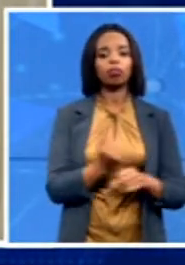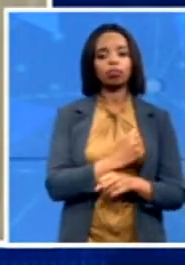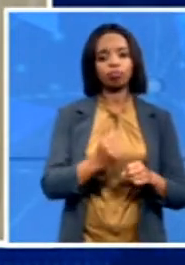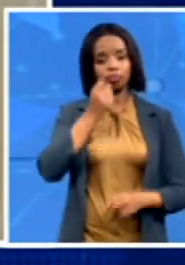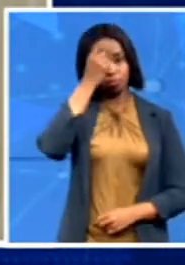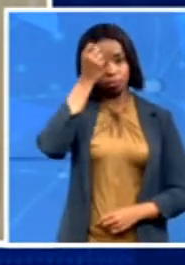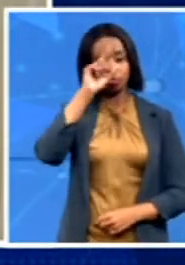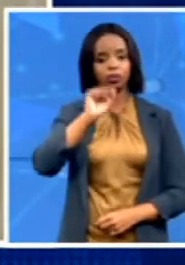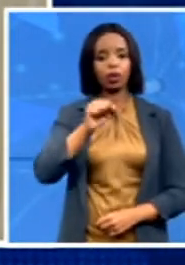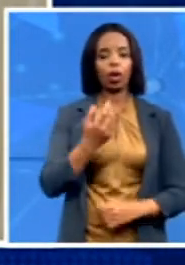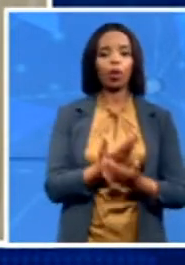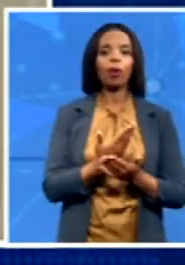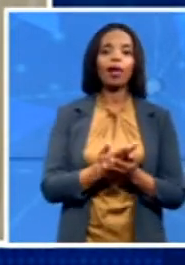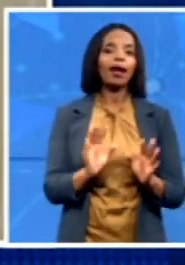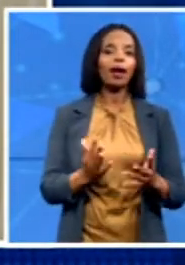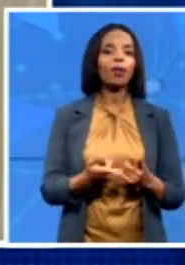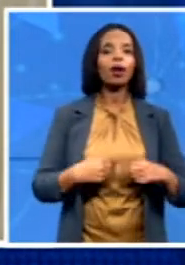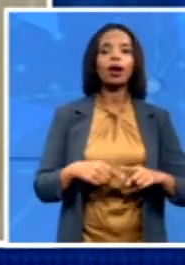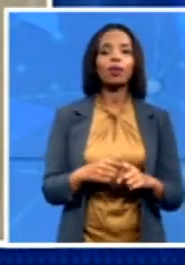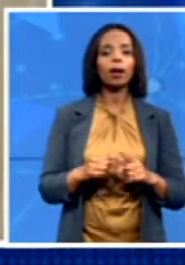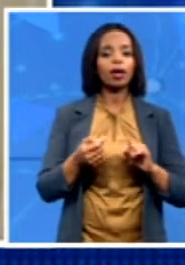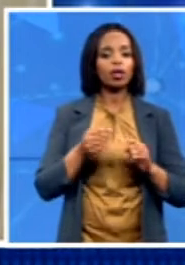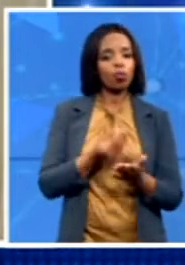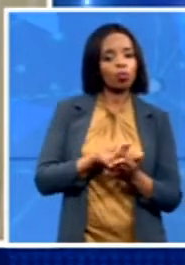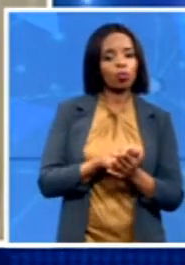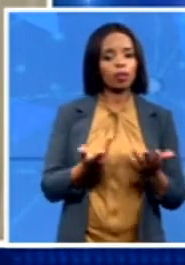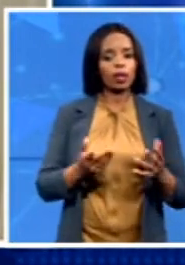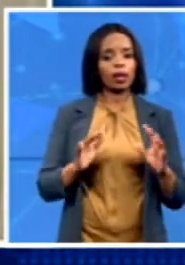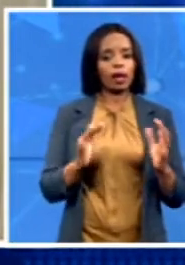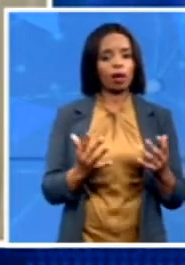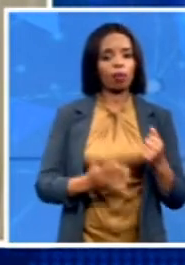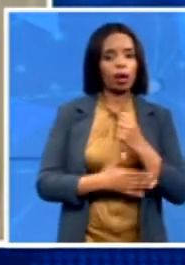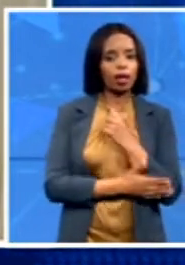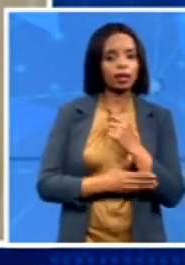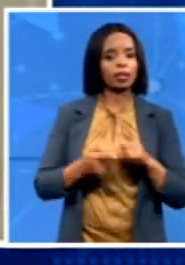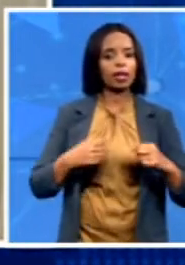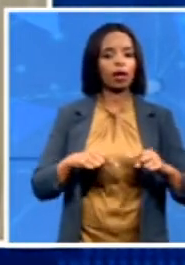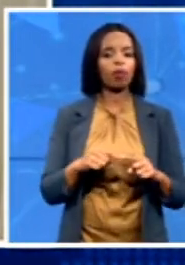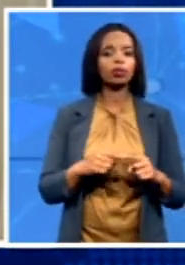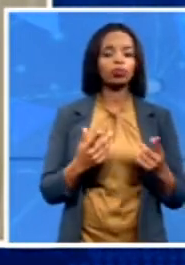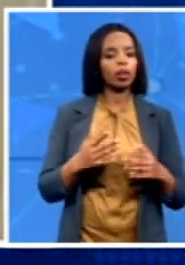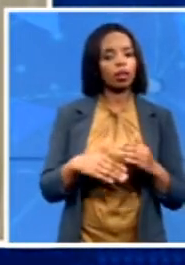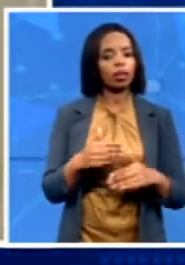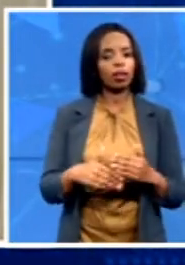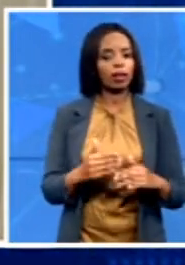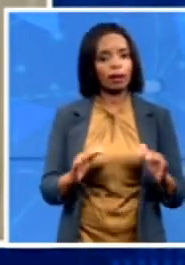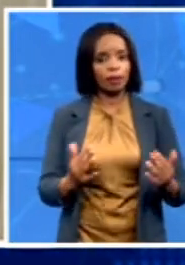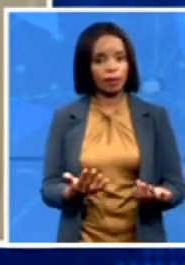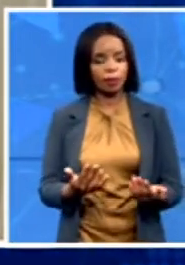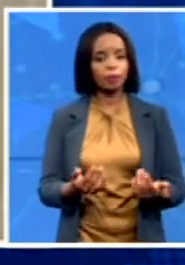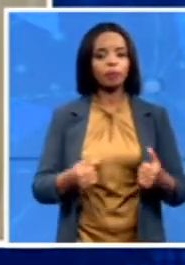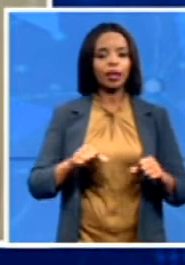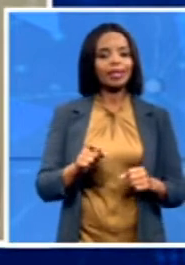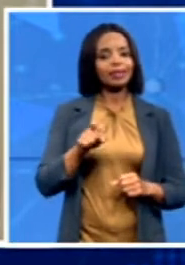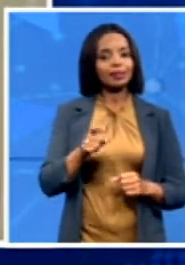to develop, how the infrastructure should be, and broadly the development and stimulation of the economy. So